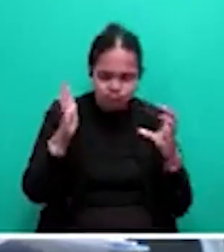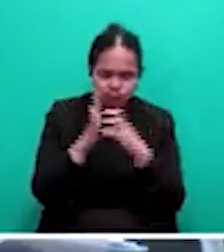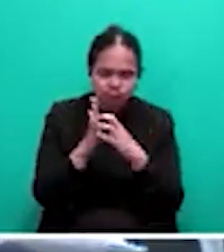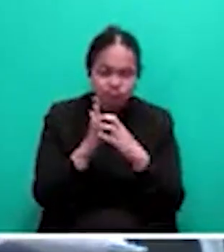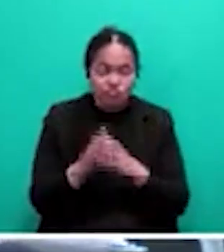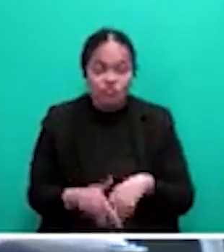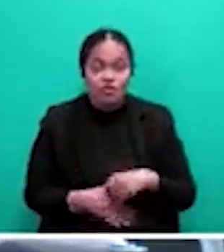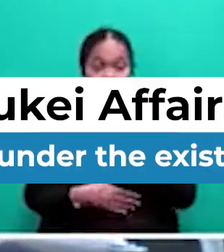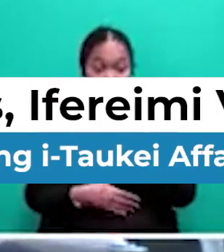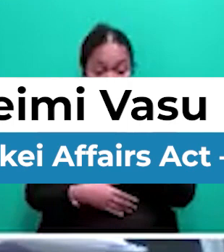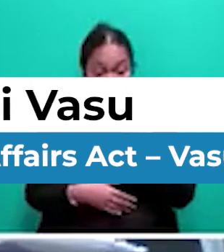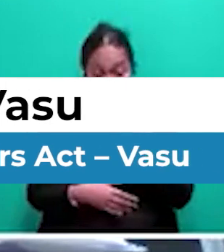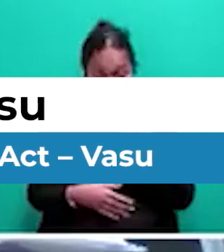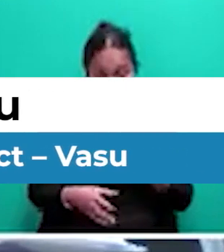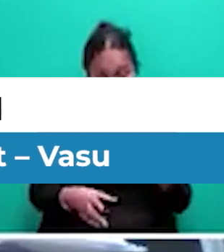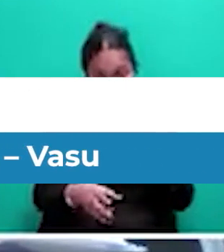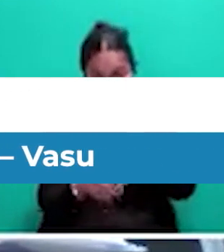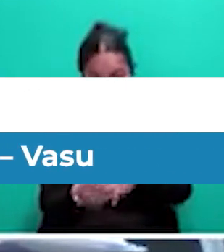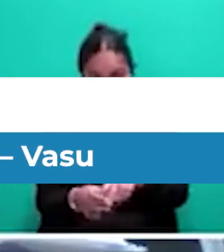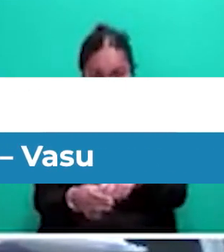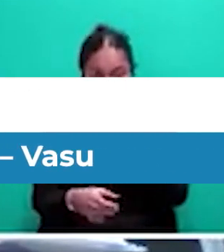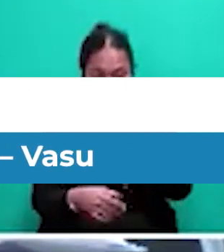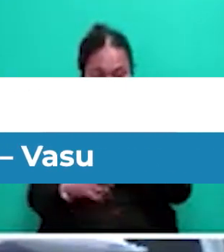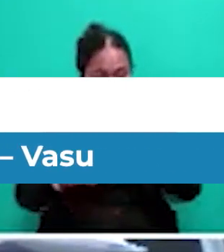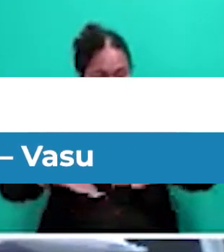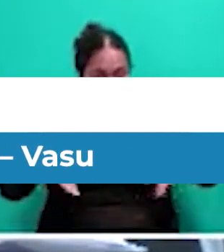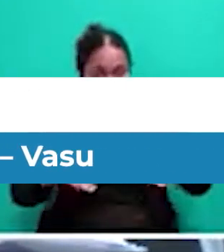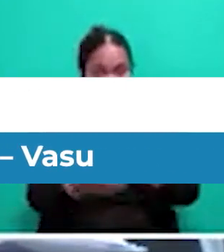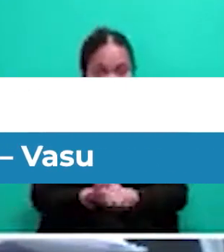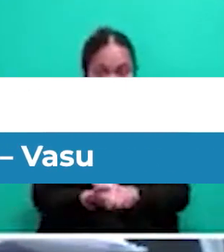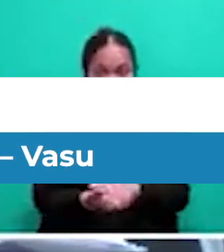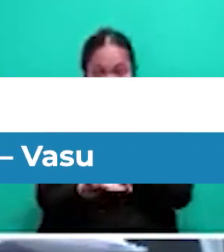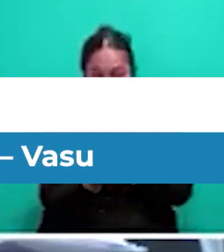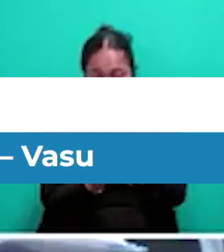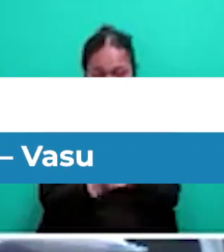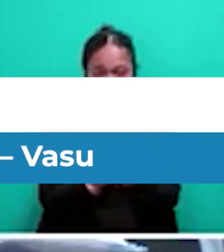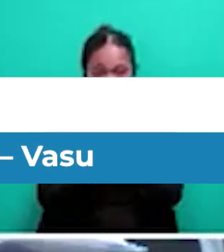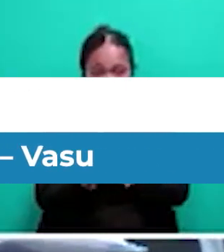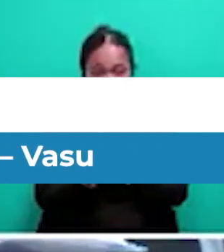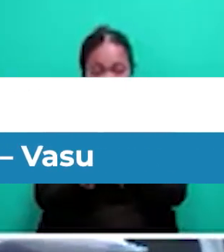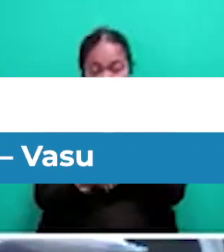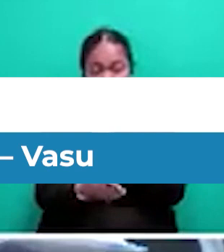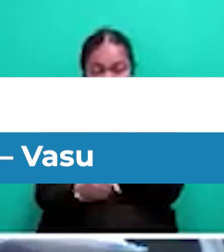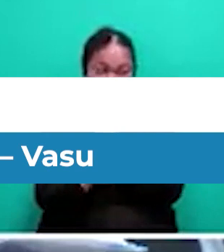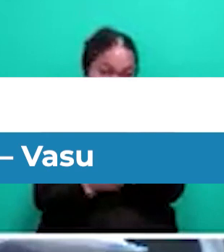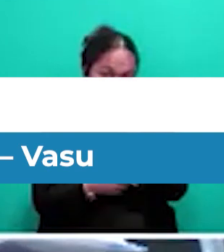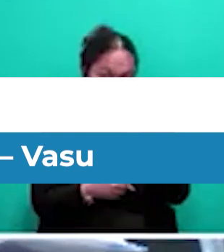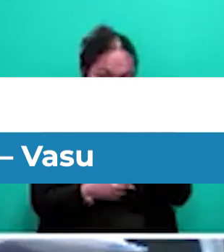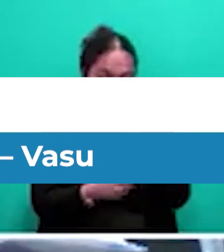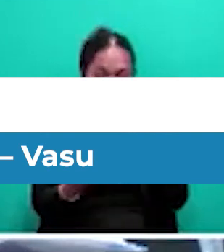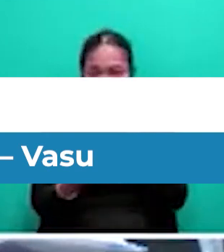After coming into office, Cabinet endorsed the review of the GCC in